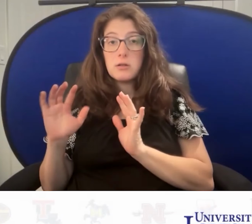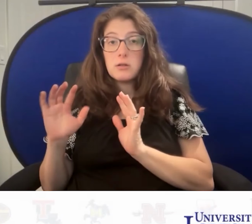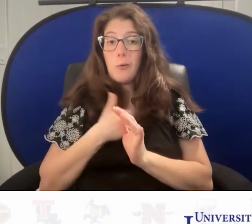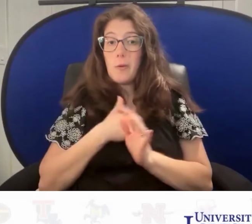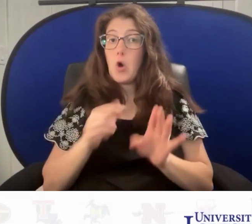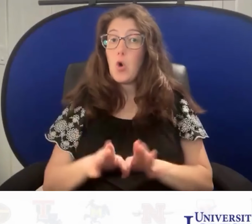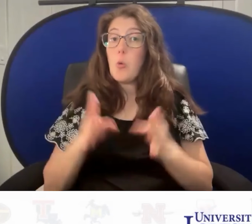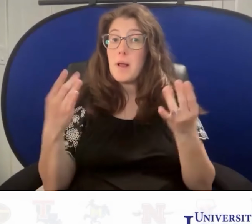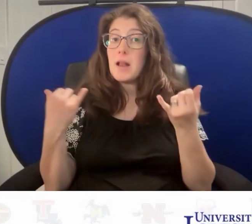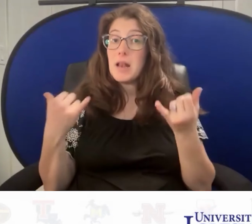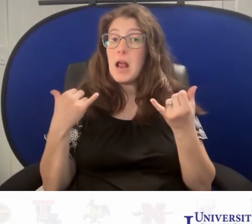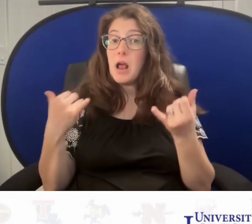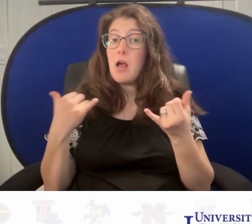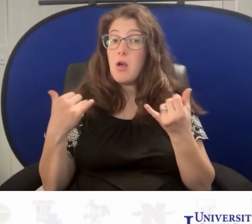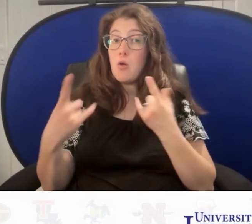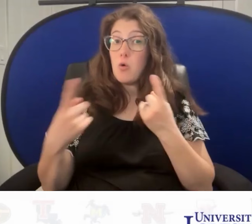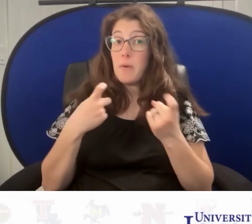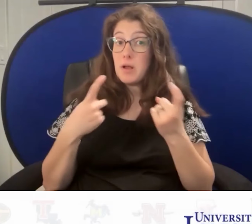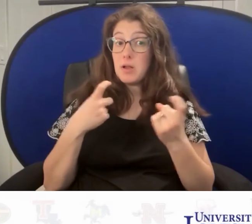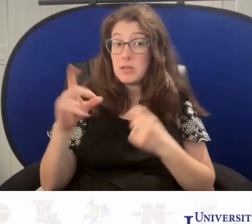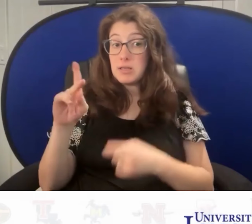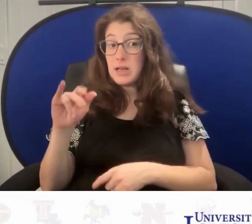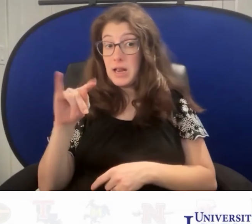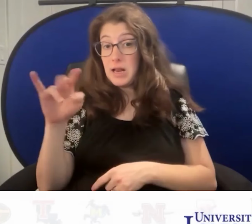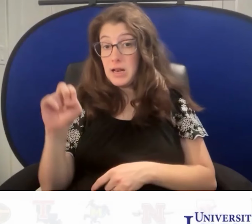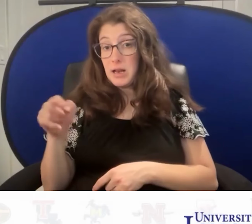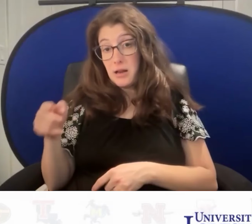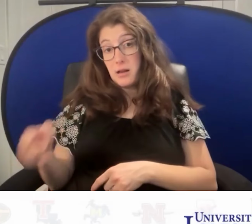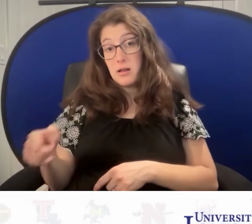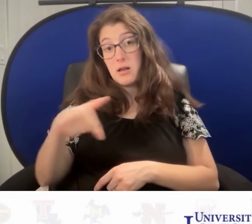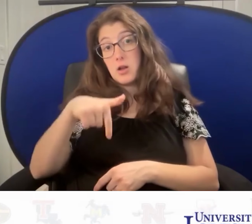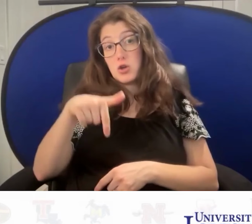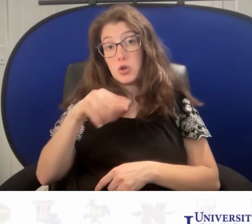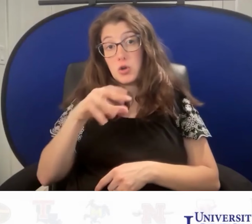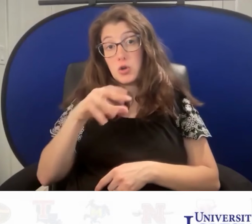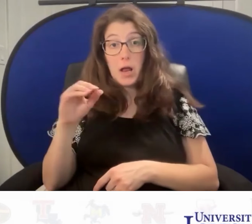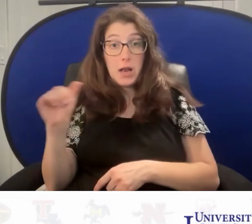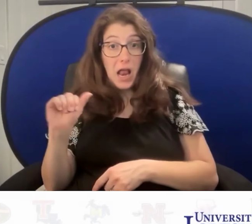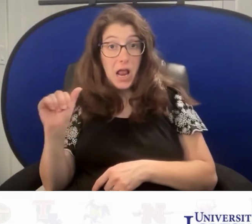for questions. Katie, did we have any questions in the Q&A?